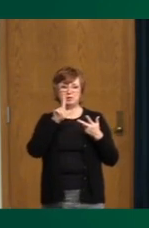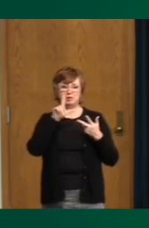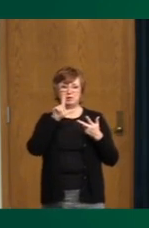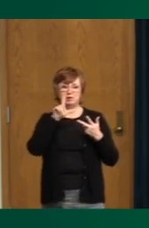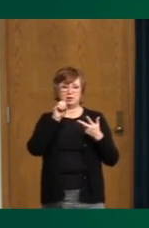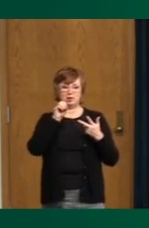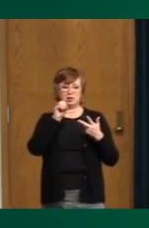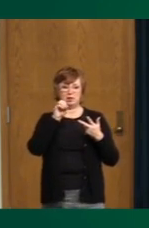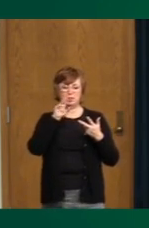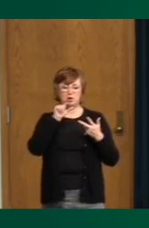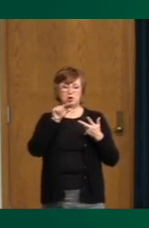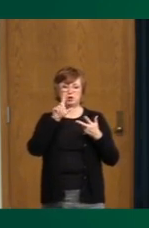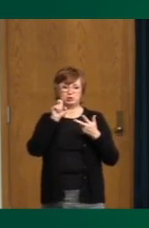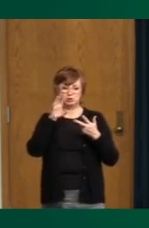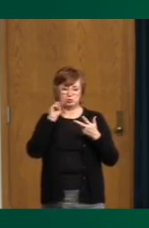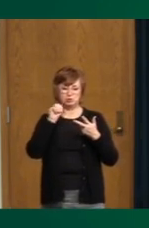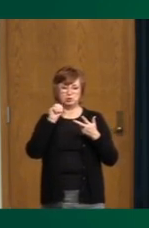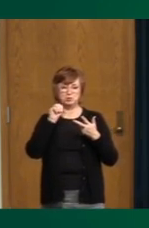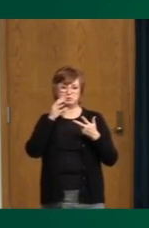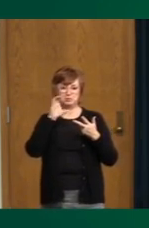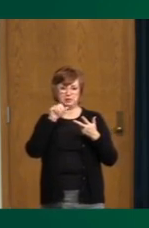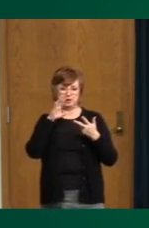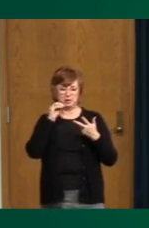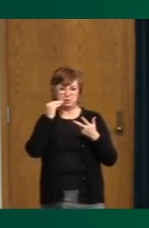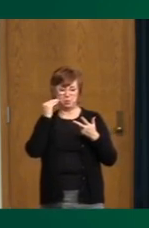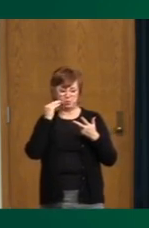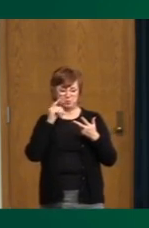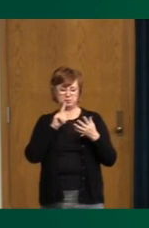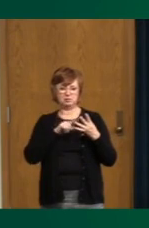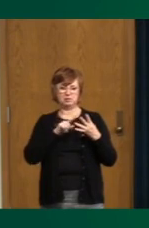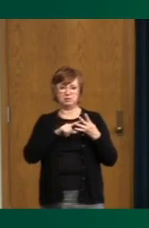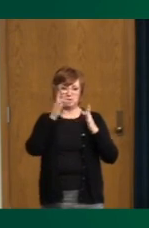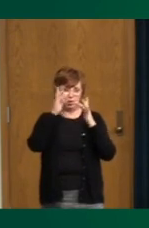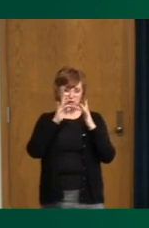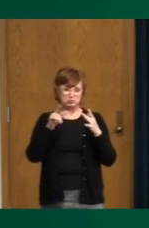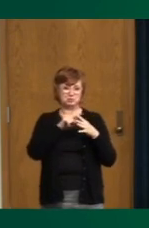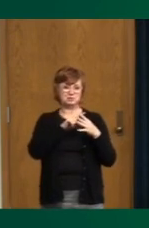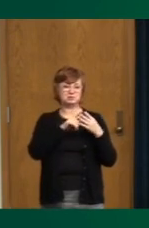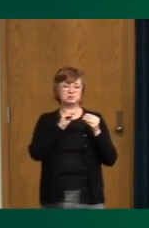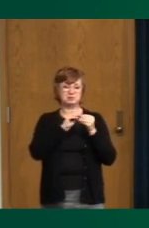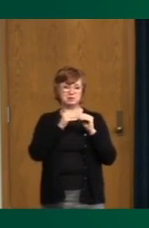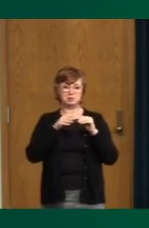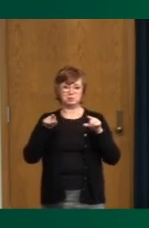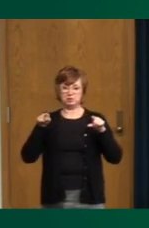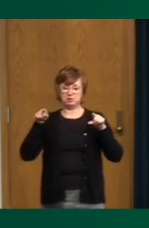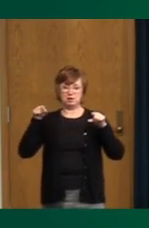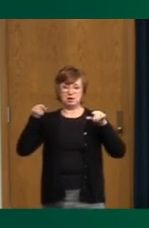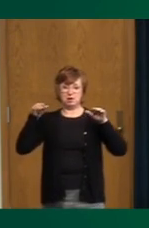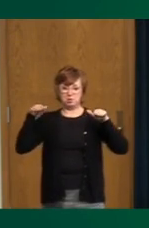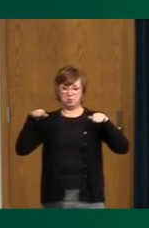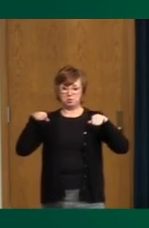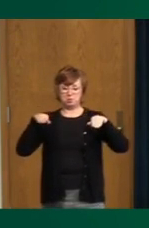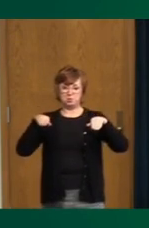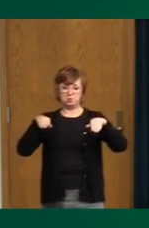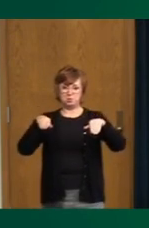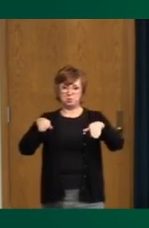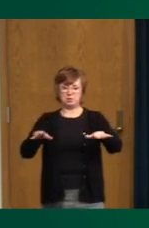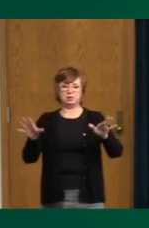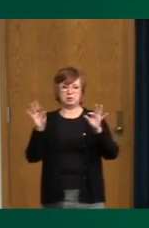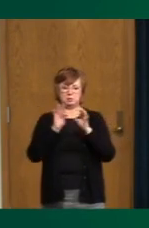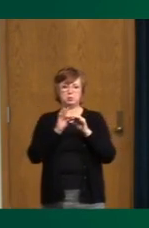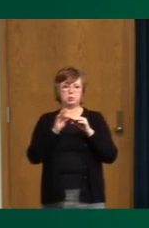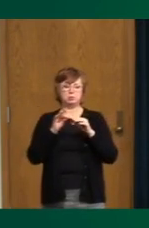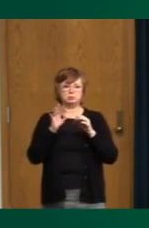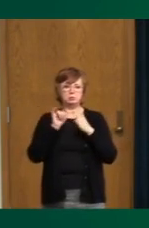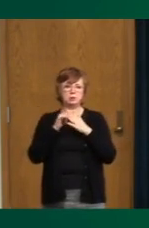of our hospitals, and that is why we are making the decisions that we are here today, is to slow down our daily interactions, slow